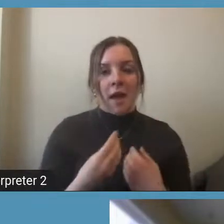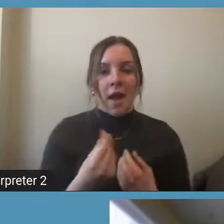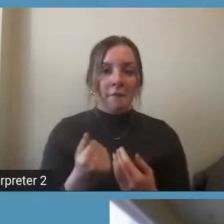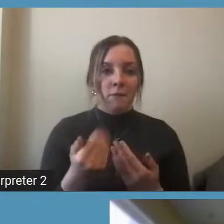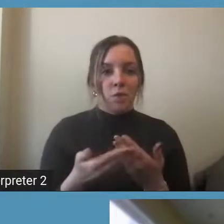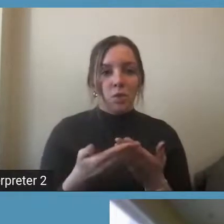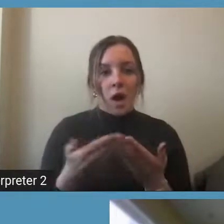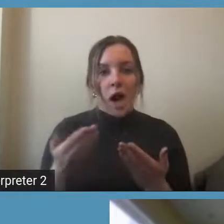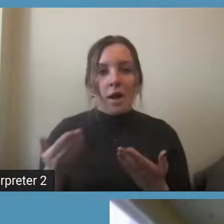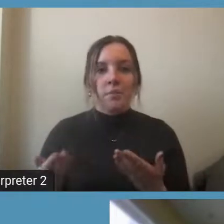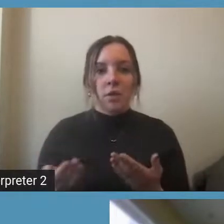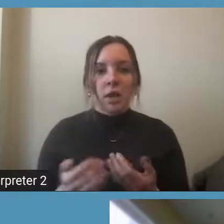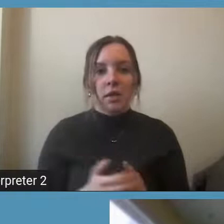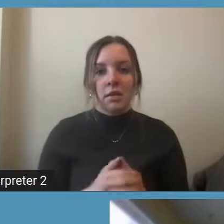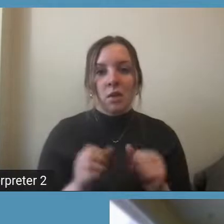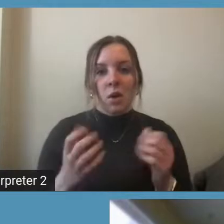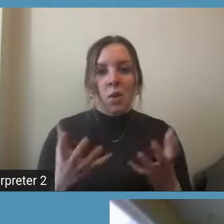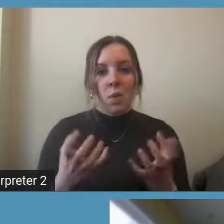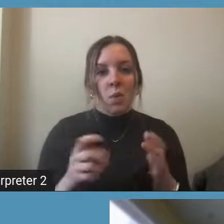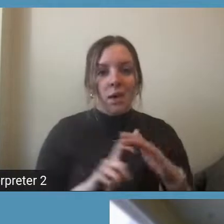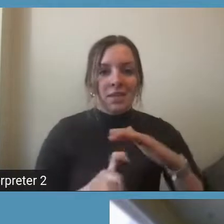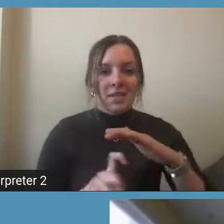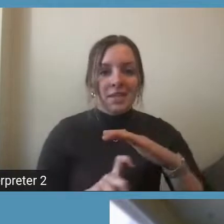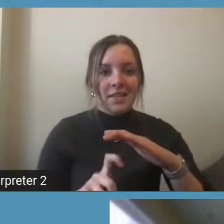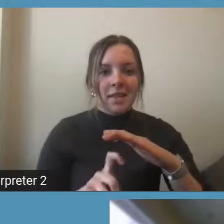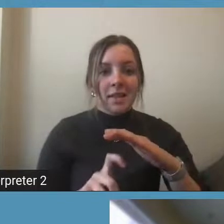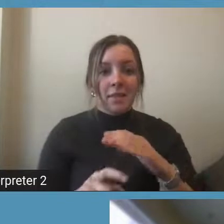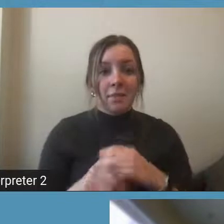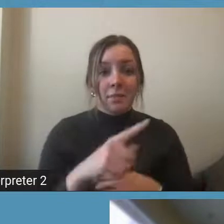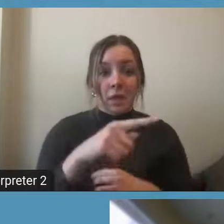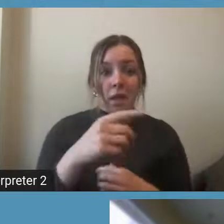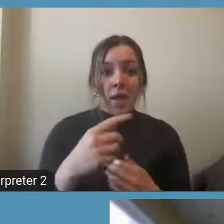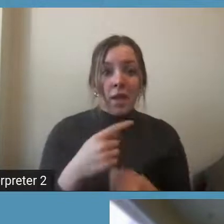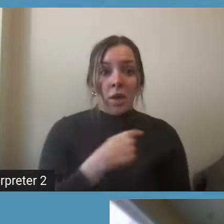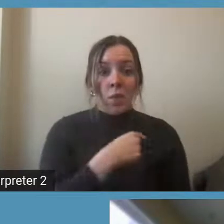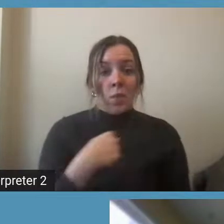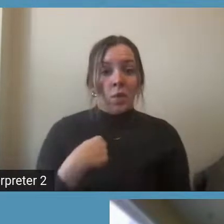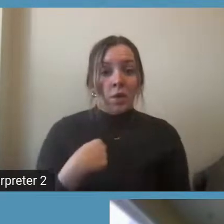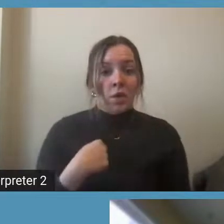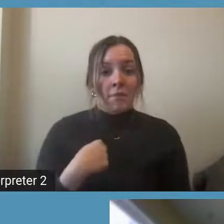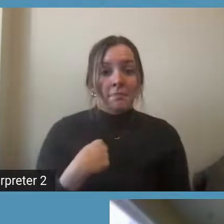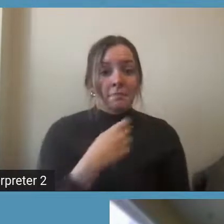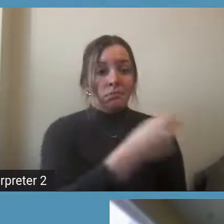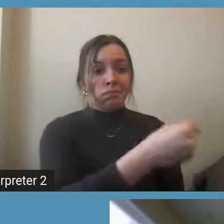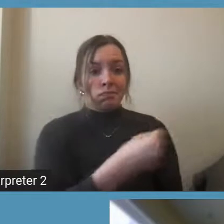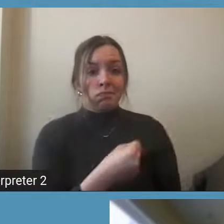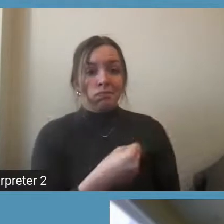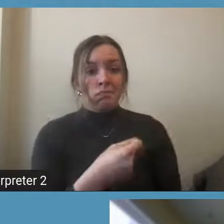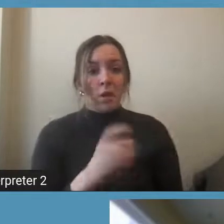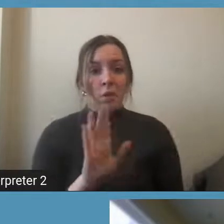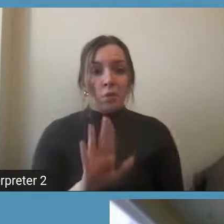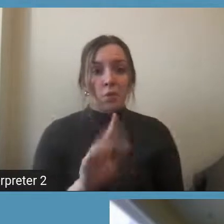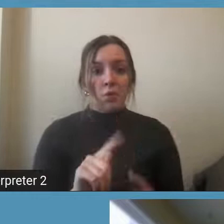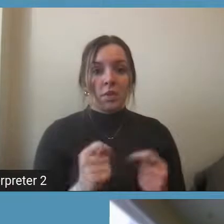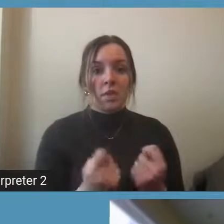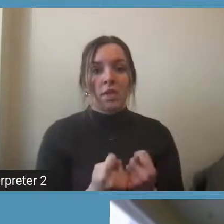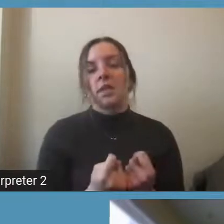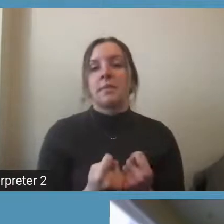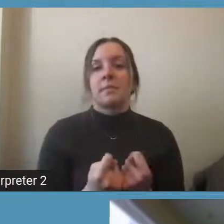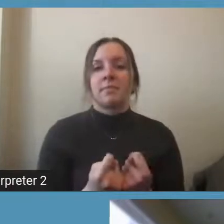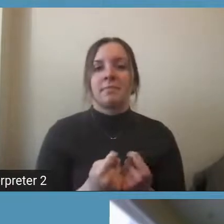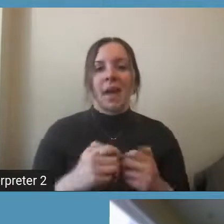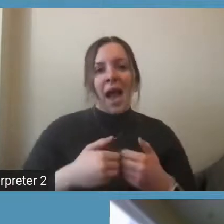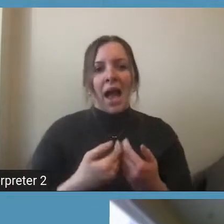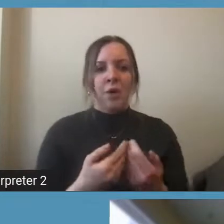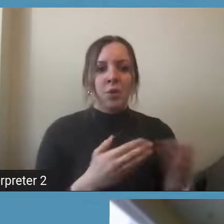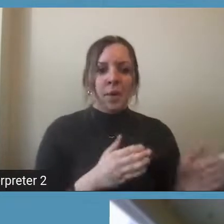in to do it, what kinds of things would best be, what do we need to do to get it prepped for you? How many, what kind of management do we